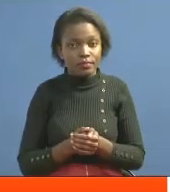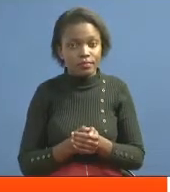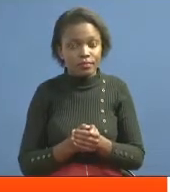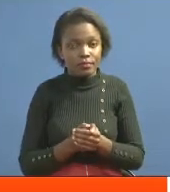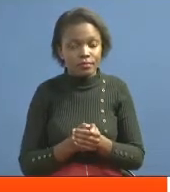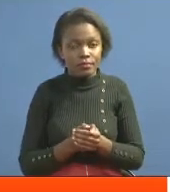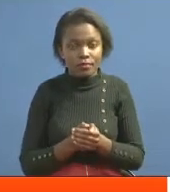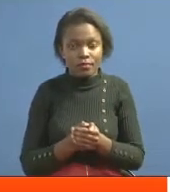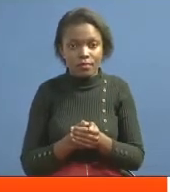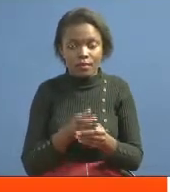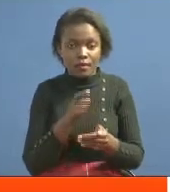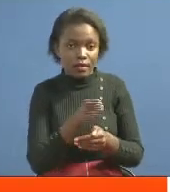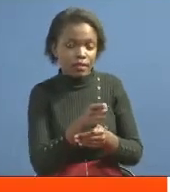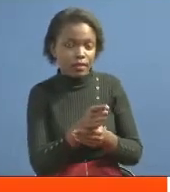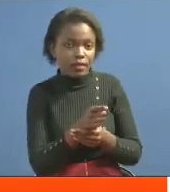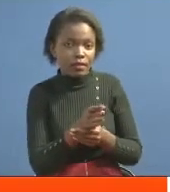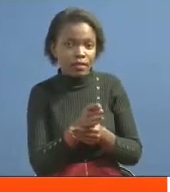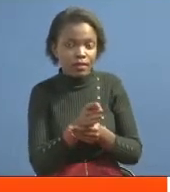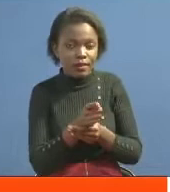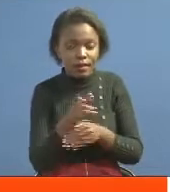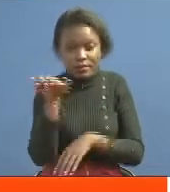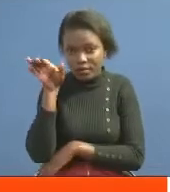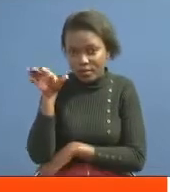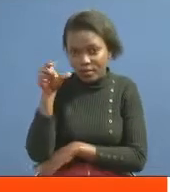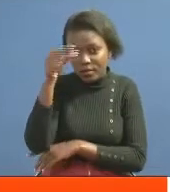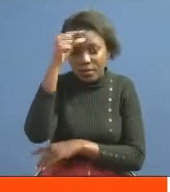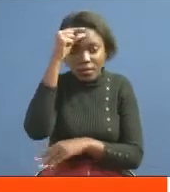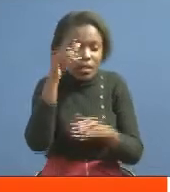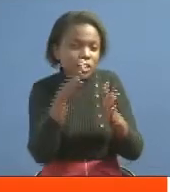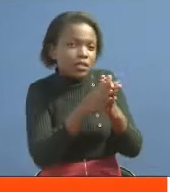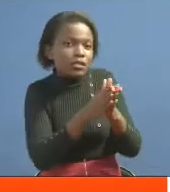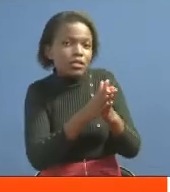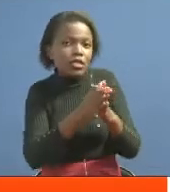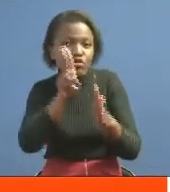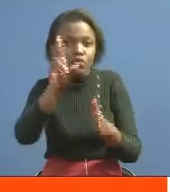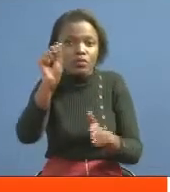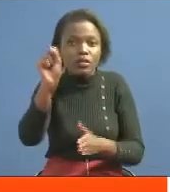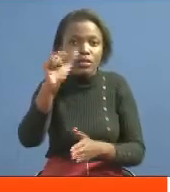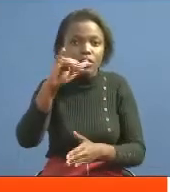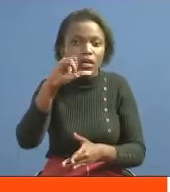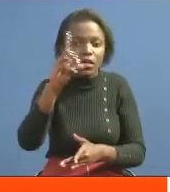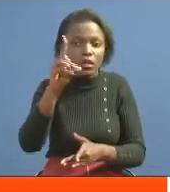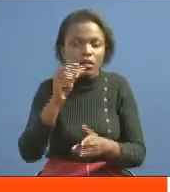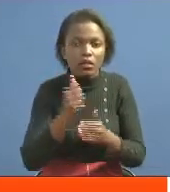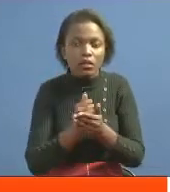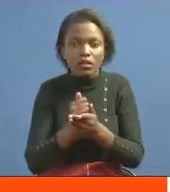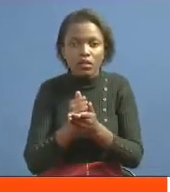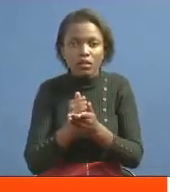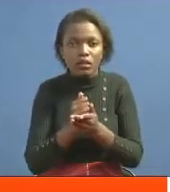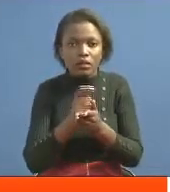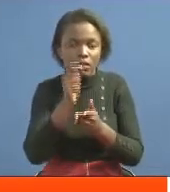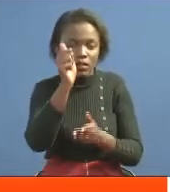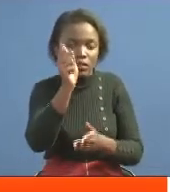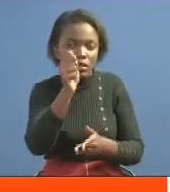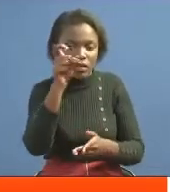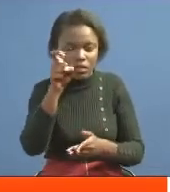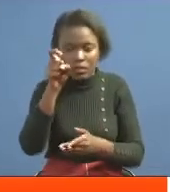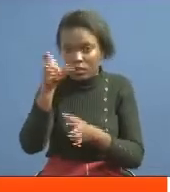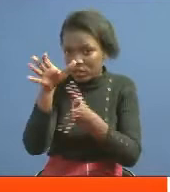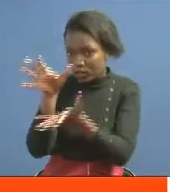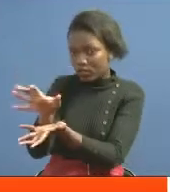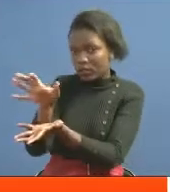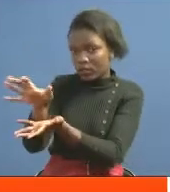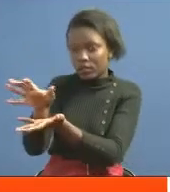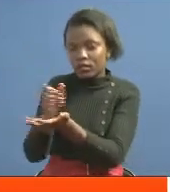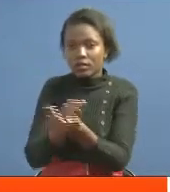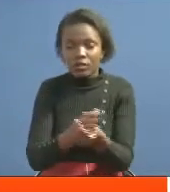Their call follows a standoff between the government and the American donor agency USAID over tax which had placed their lives at